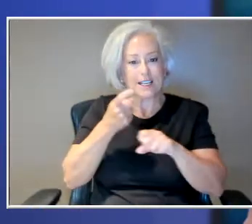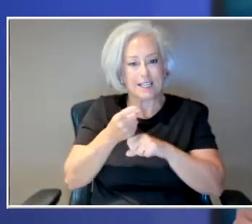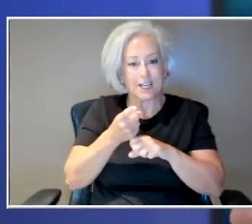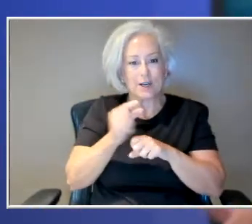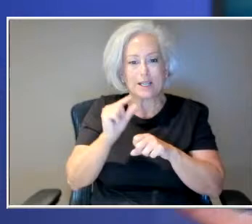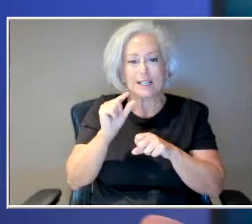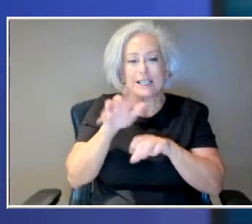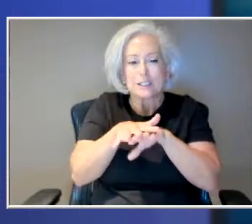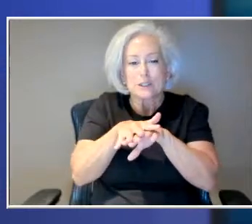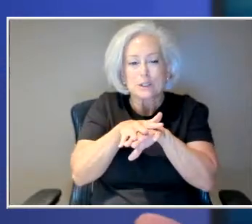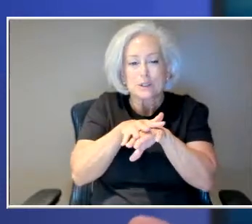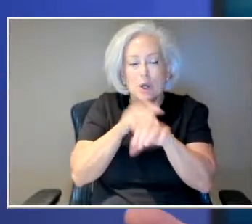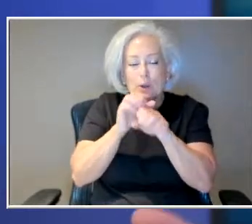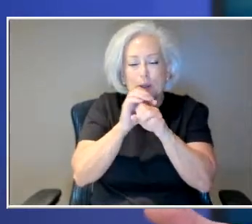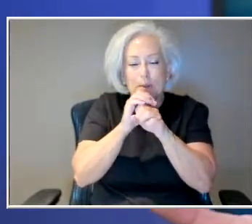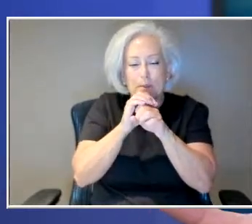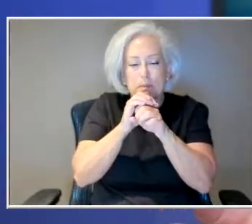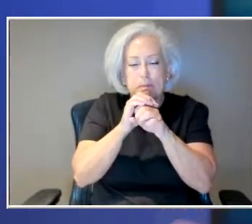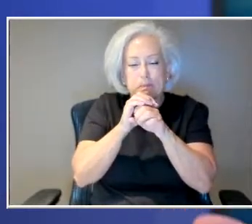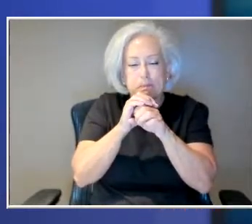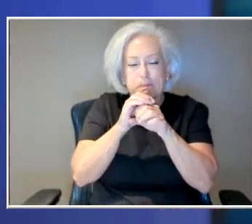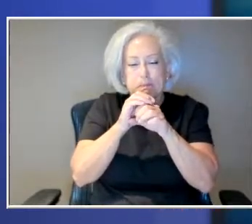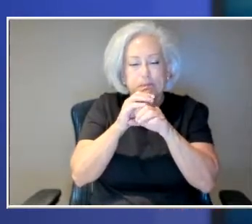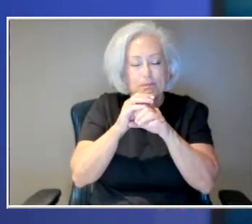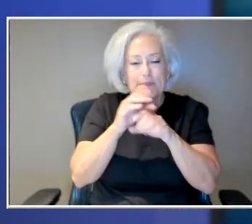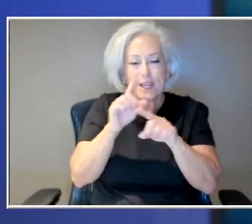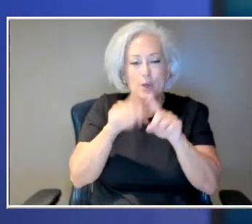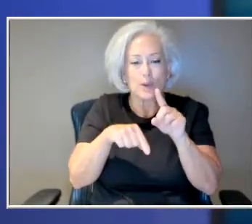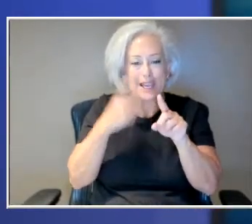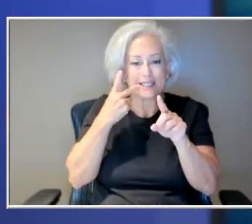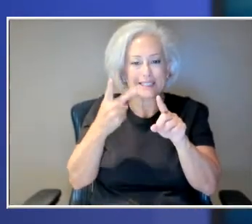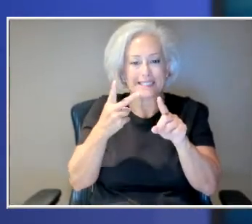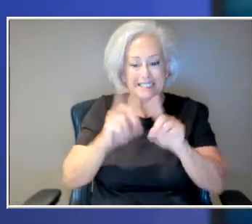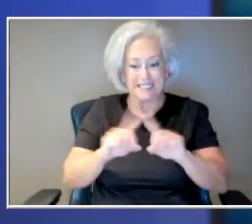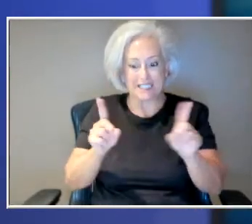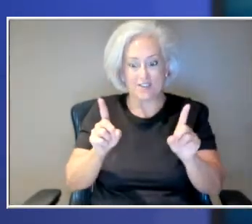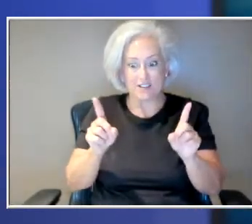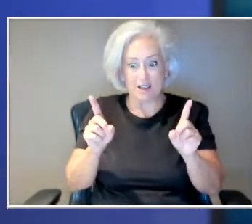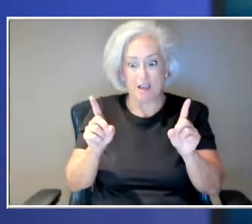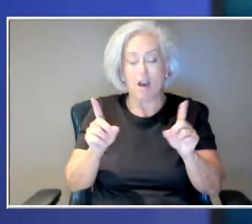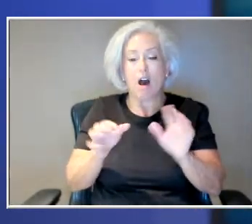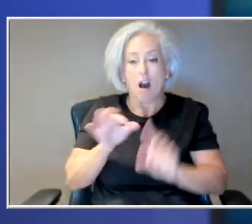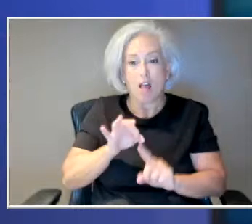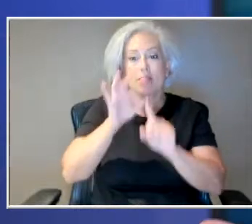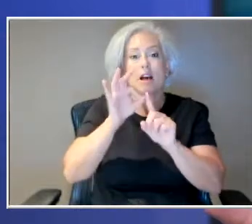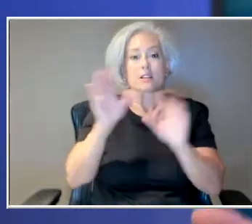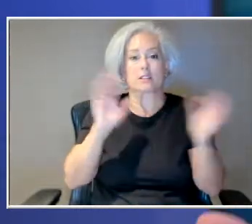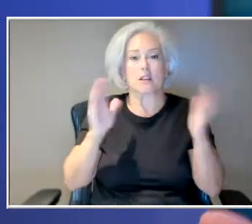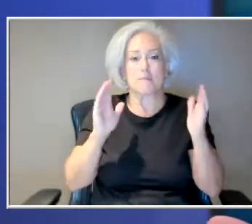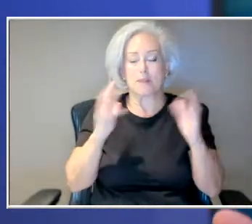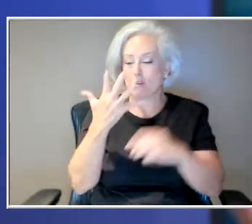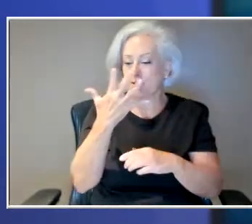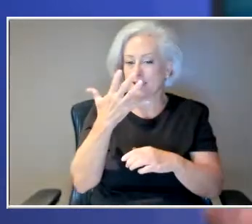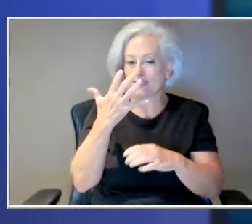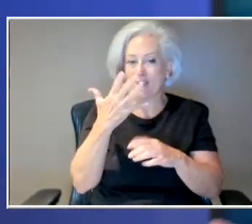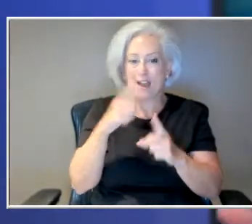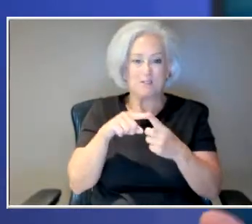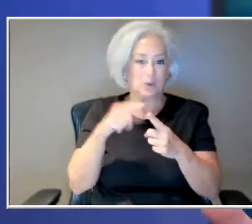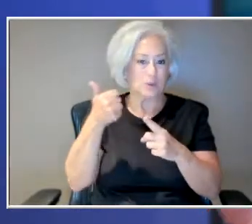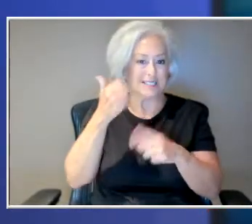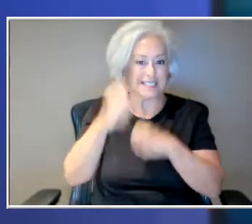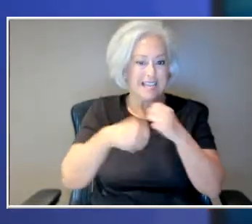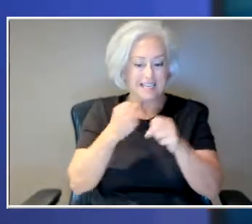slowly that you can hardly appreciate a difference. Unless you look back over 5 or 10 years and say, oh yeah, it's grown a little bit. That's the behavior of